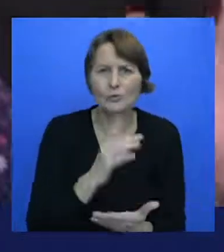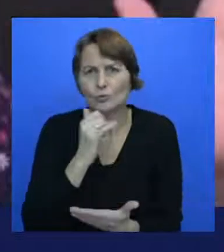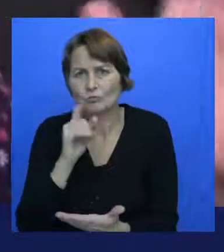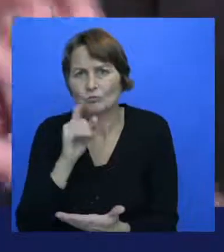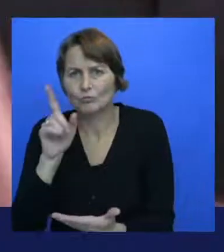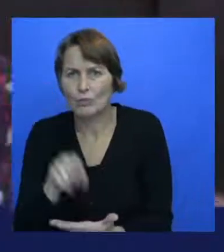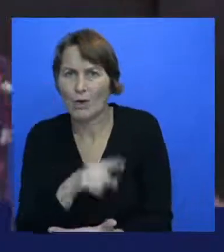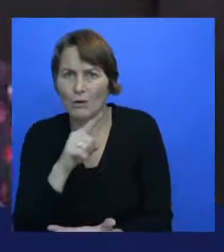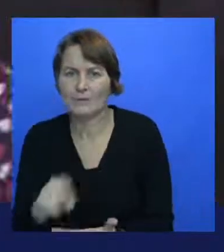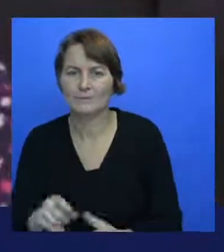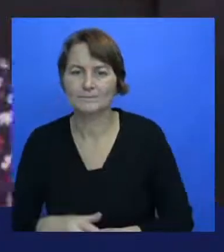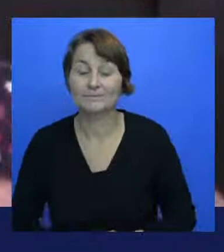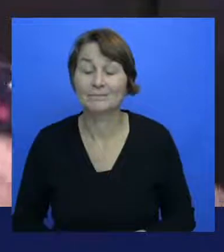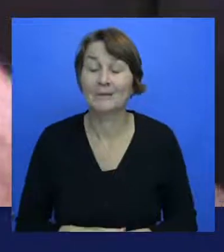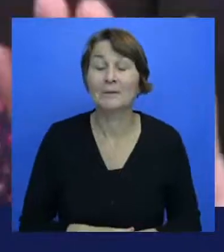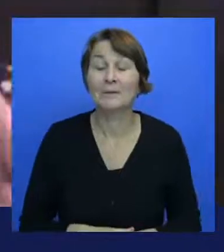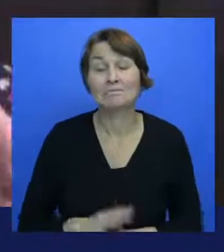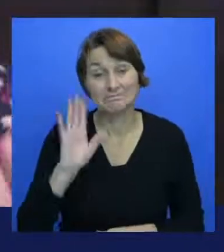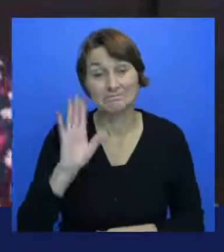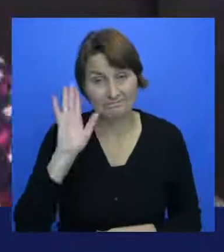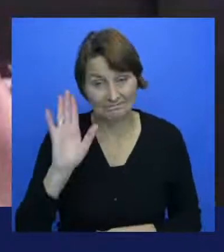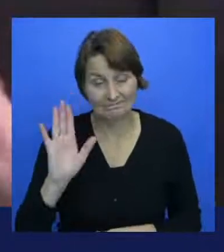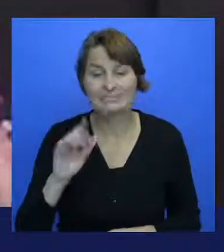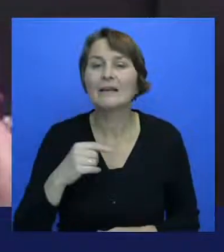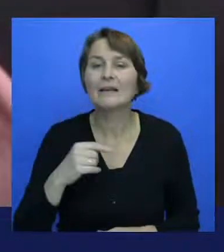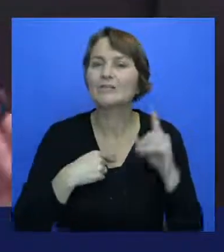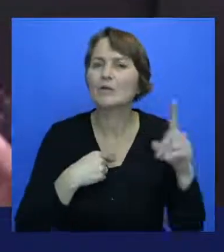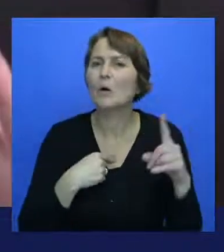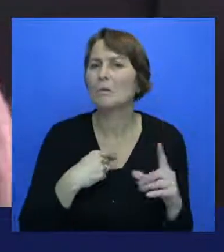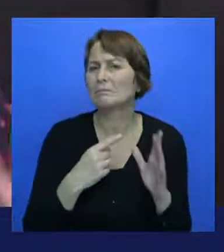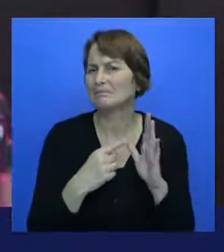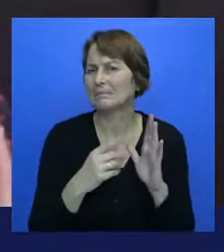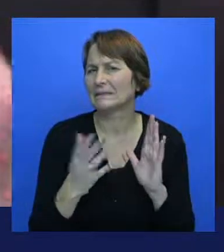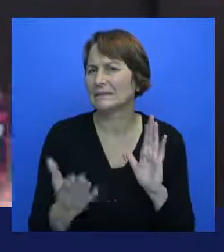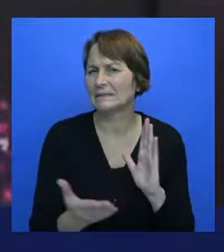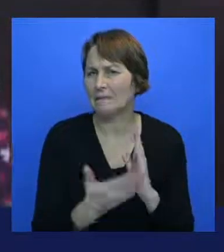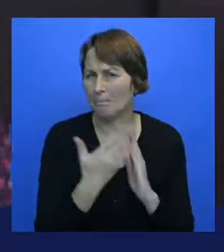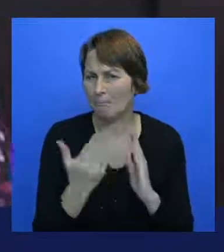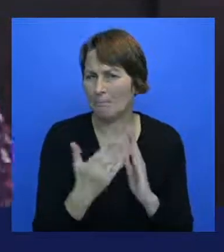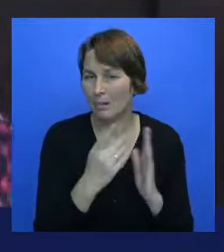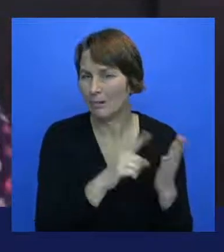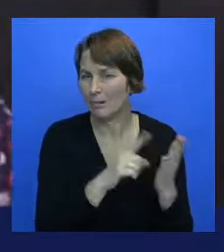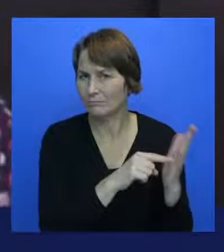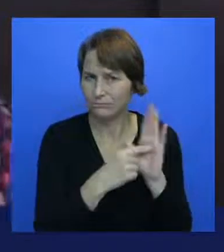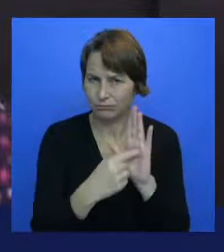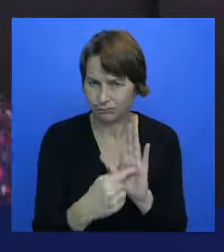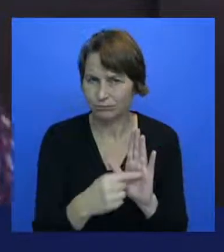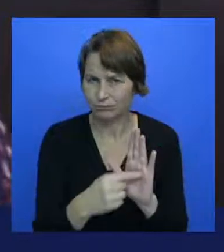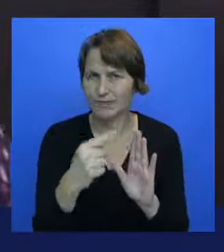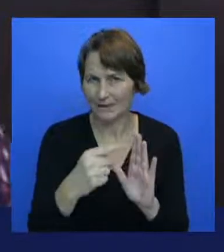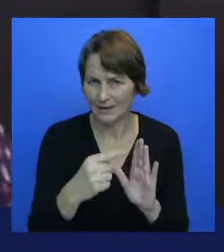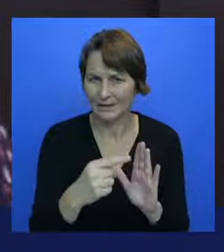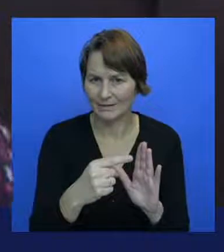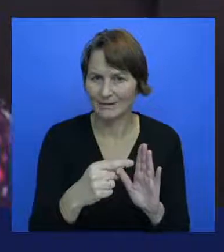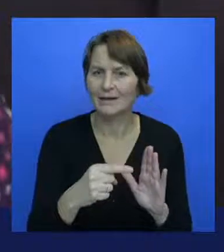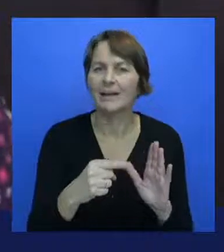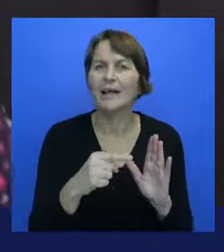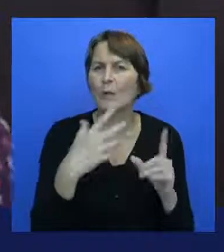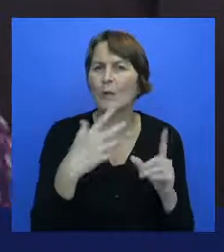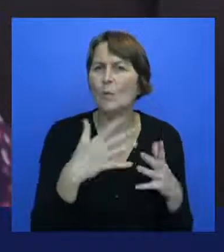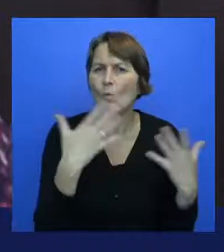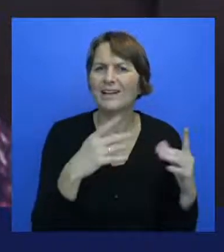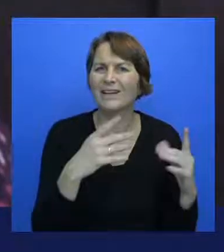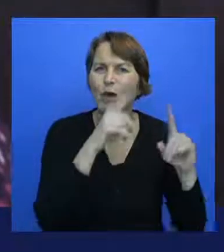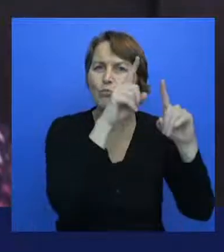example. Simple mathematical example. Everyone has heard of a parabola. It's a big U. Yeah. If I were